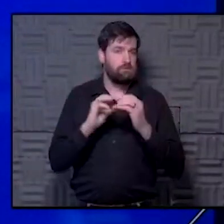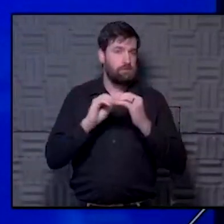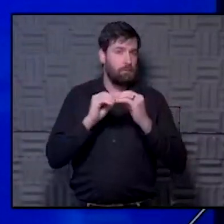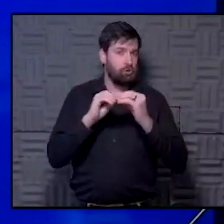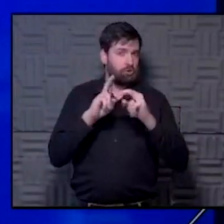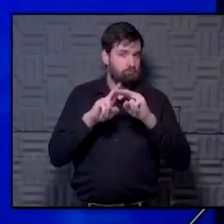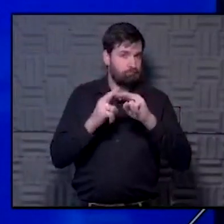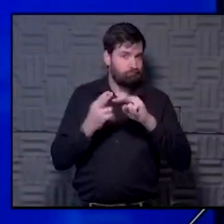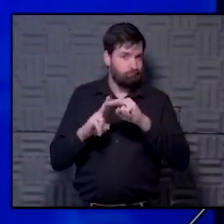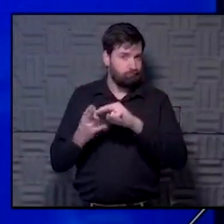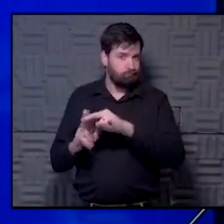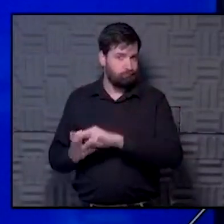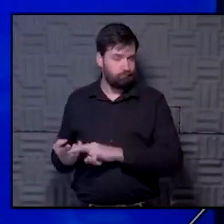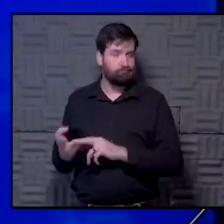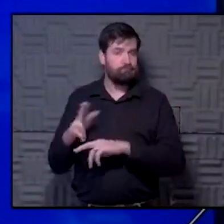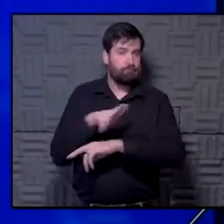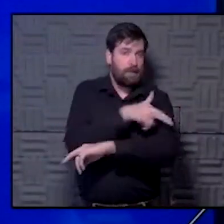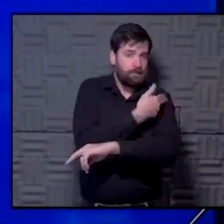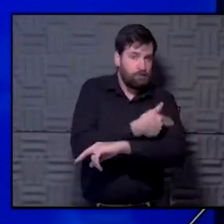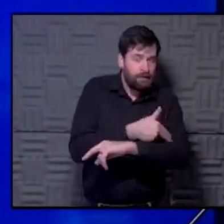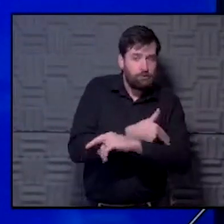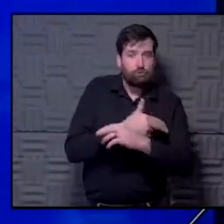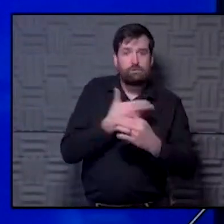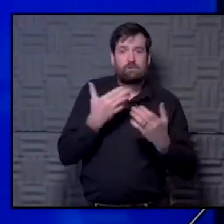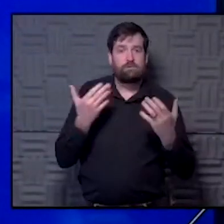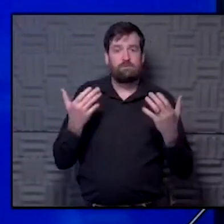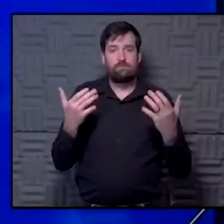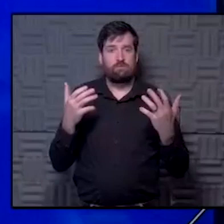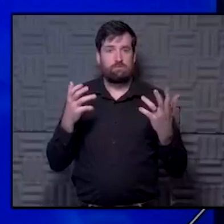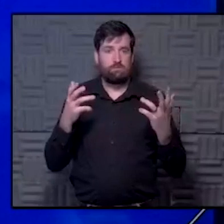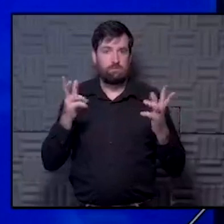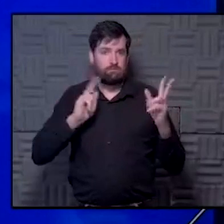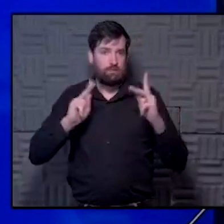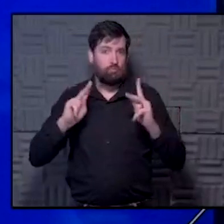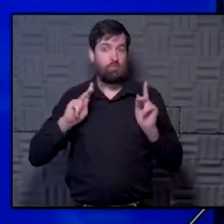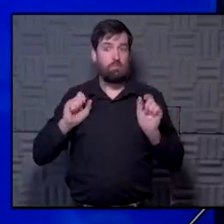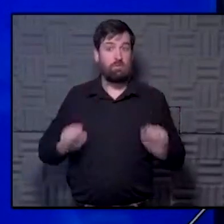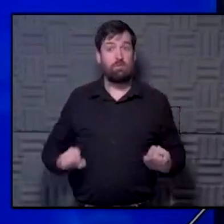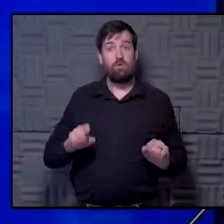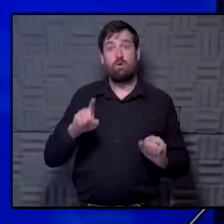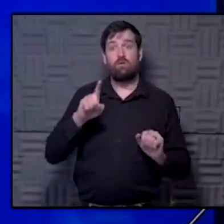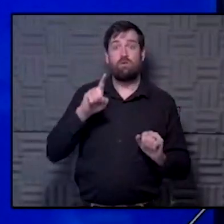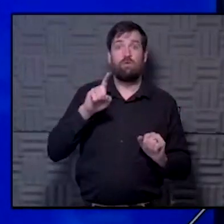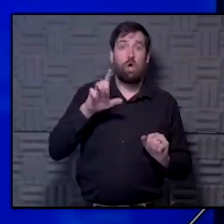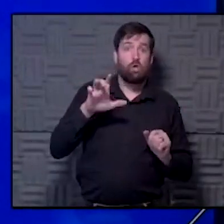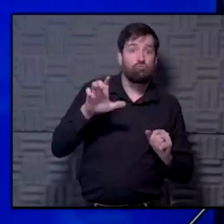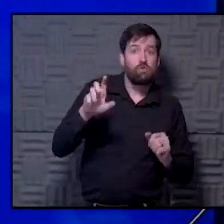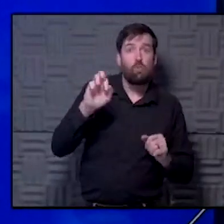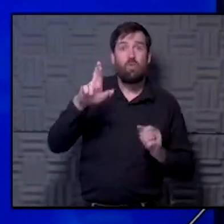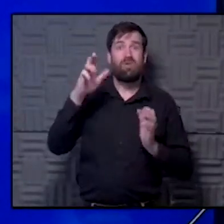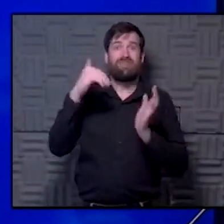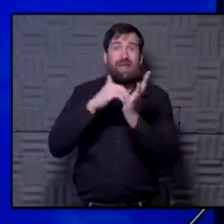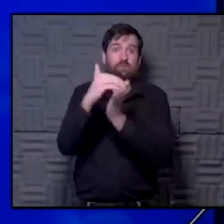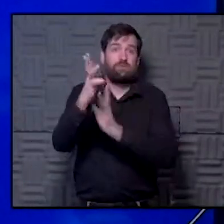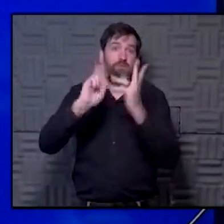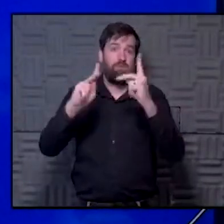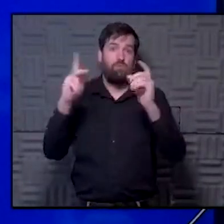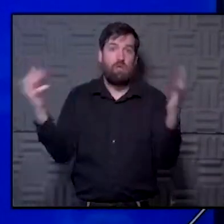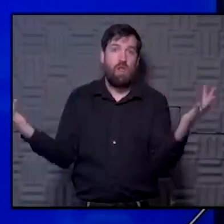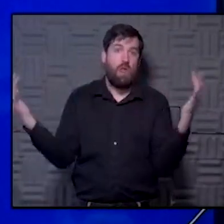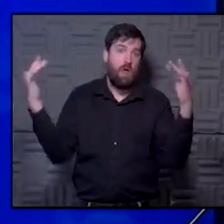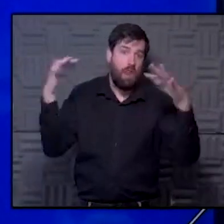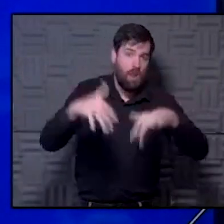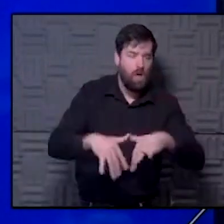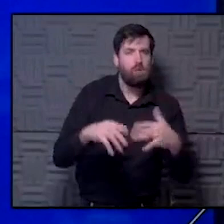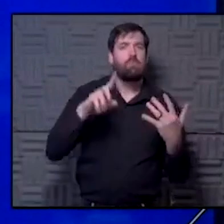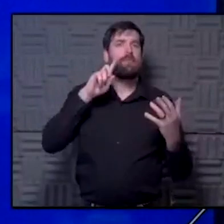down hospitalizations-wise. We have people, potentially hundreds or thousands of people traveling into town from another part of the country. Just your